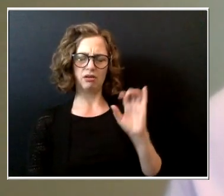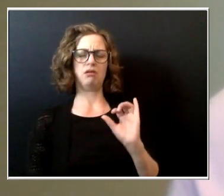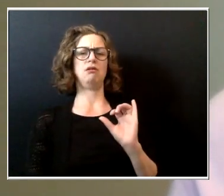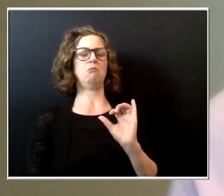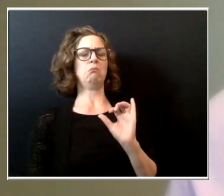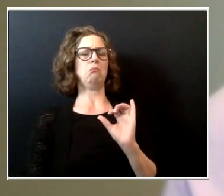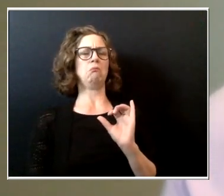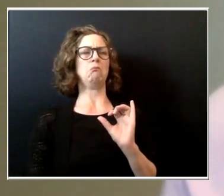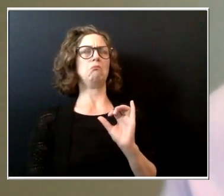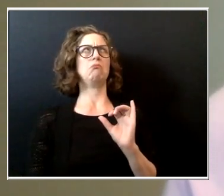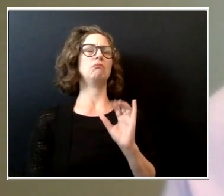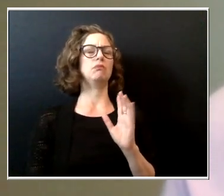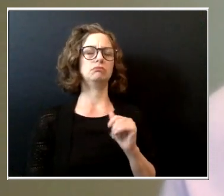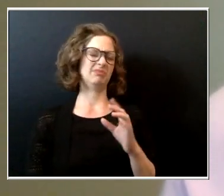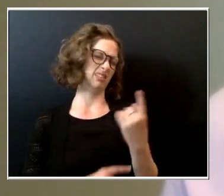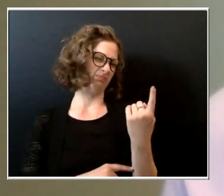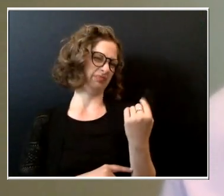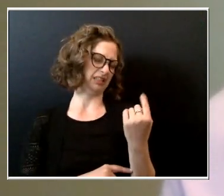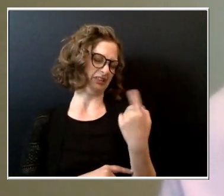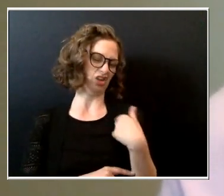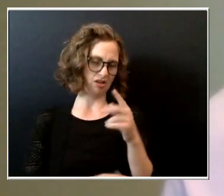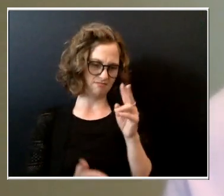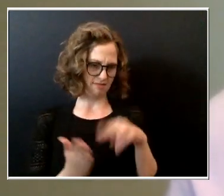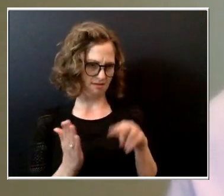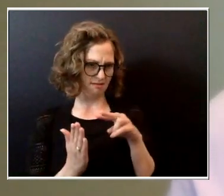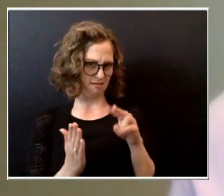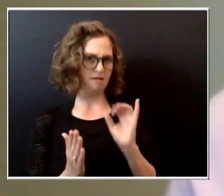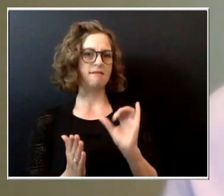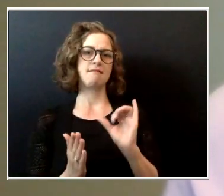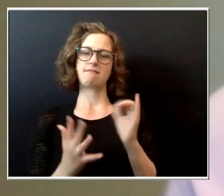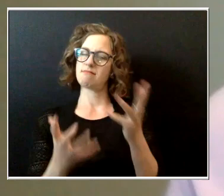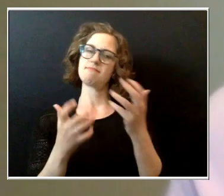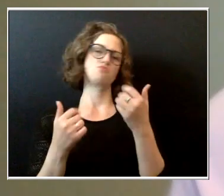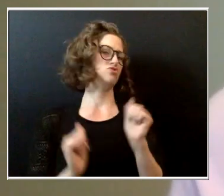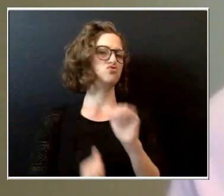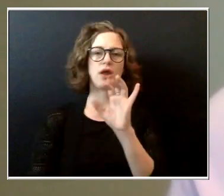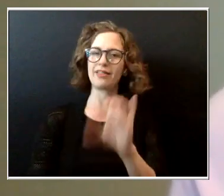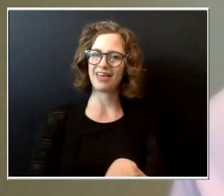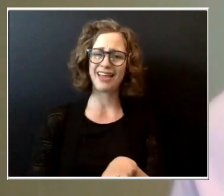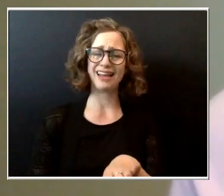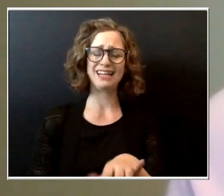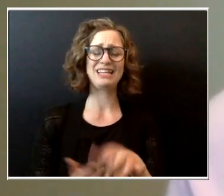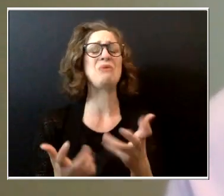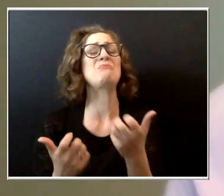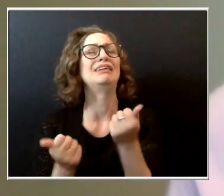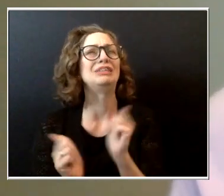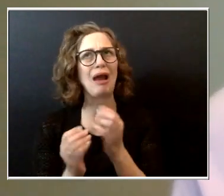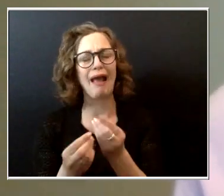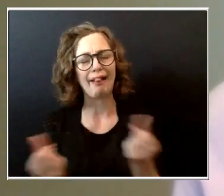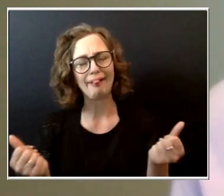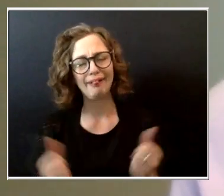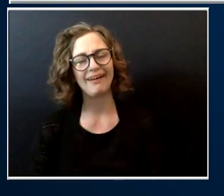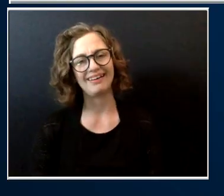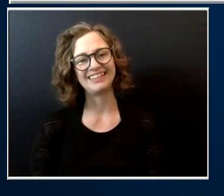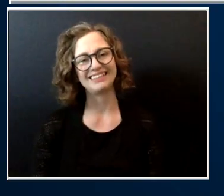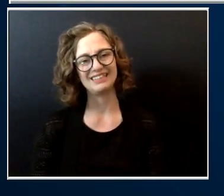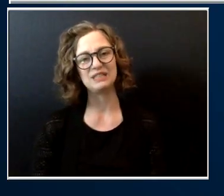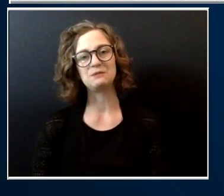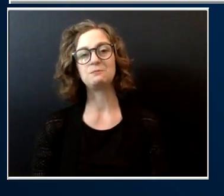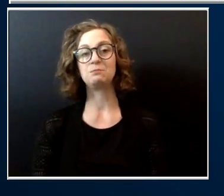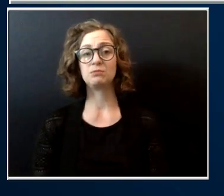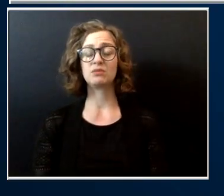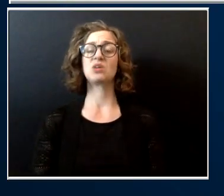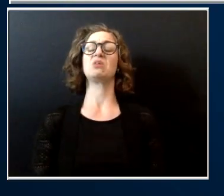a year ago, I thought, I'm going to try. I'm going to try for a cure. So it must have really impacted your